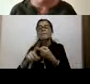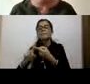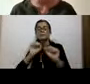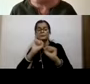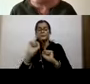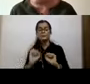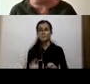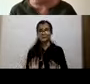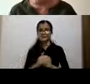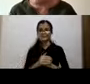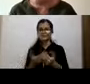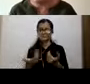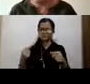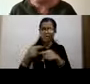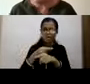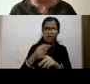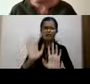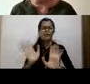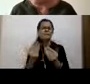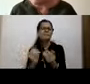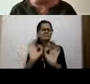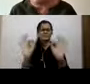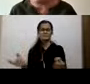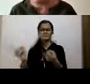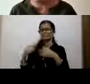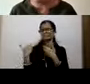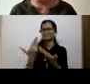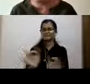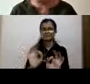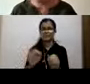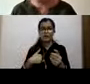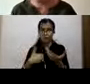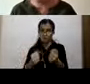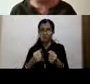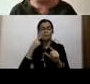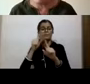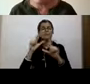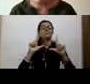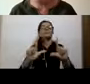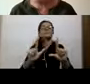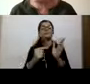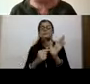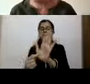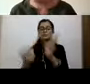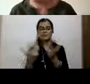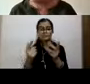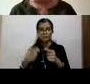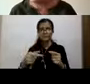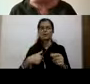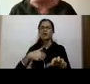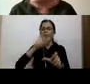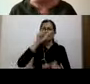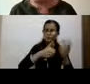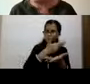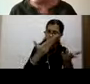We've had no conflict so far touchwood. And one of the things I'm also trying to prove with this model is is the fact that humans and wildlife can coexist.